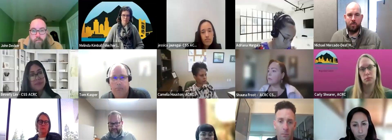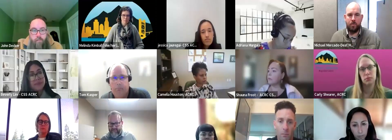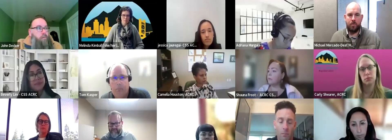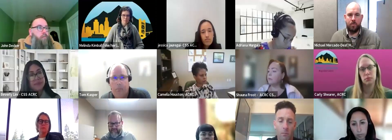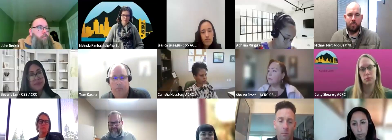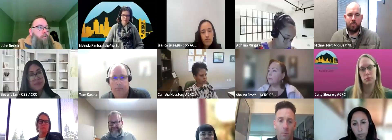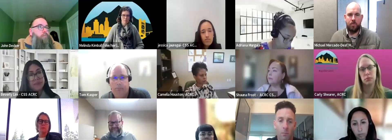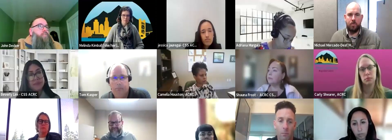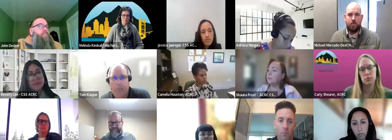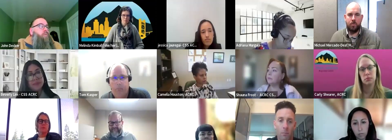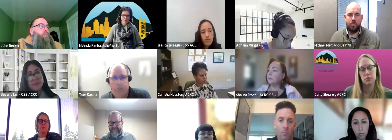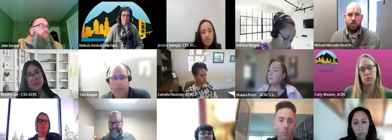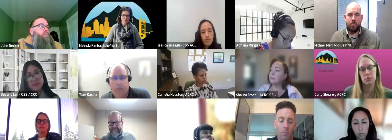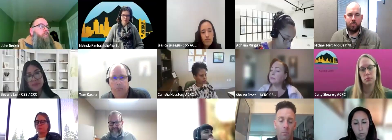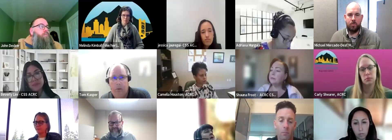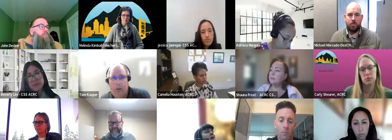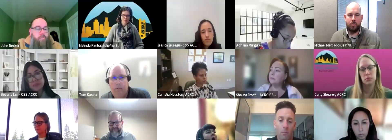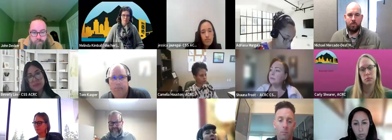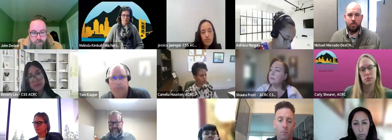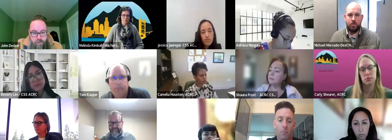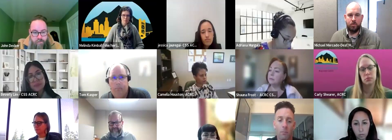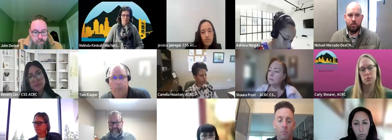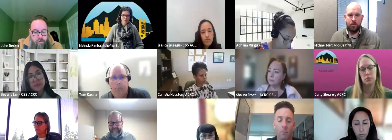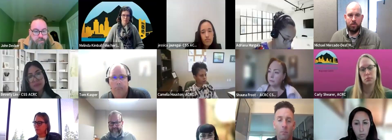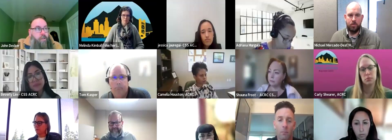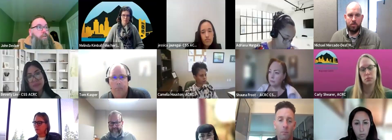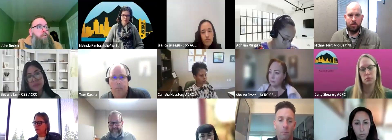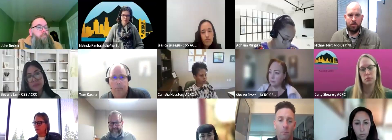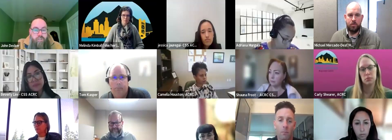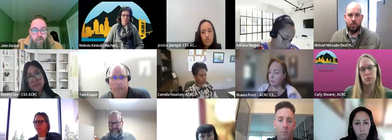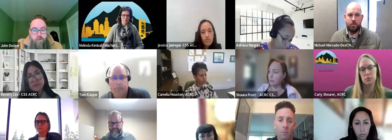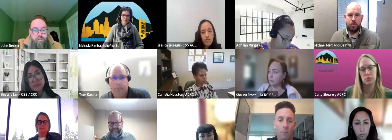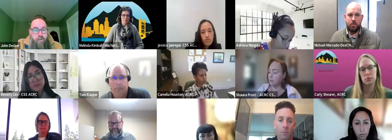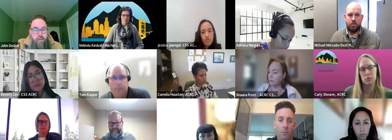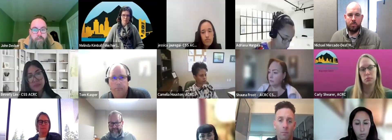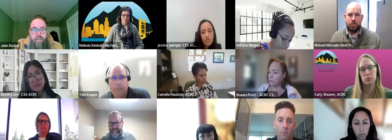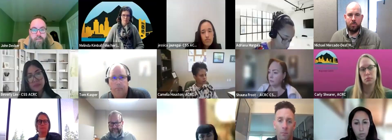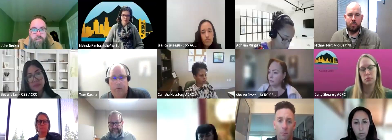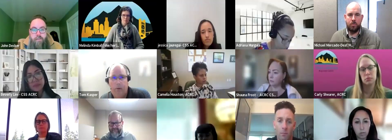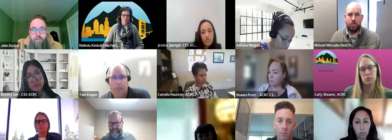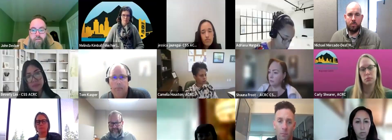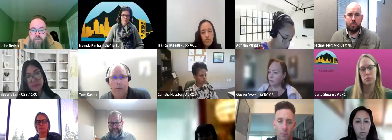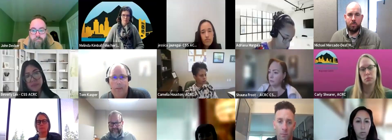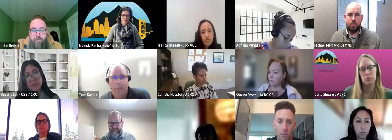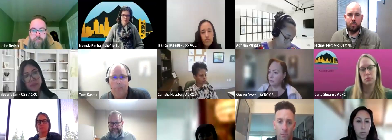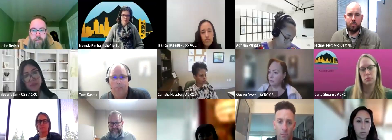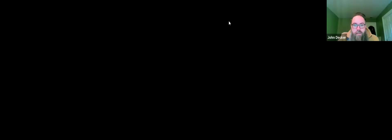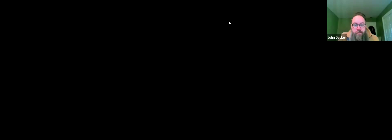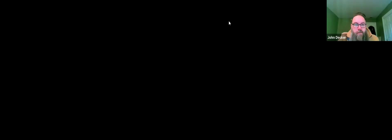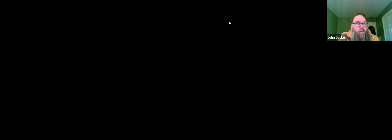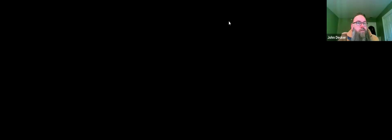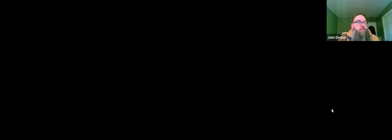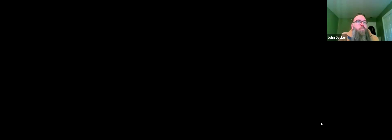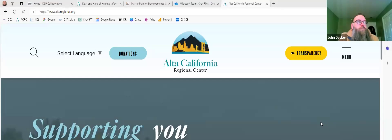upcoming events for our regional centers. So I'm going to go to our website. I'm going to share our screen. I always like to show folks